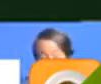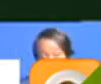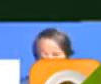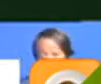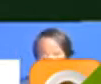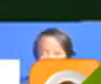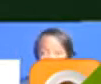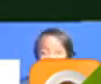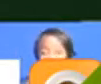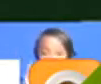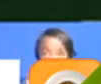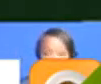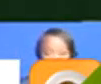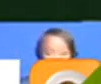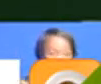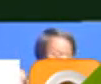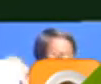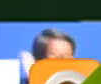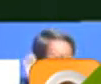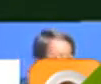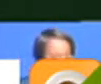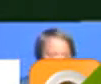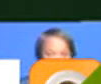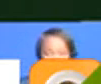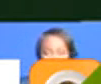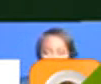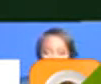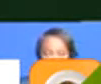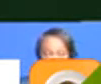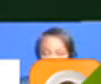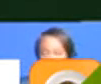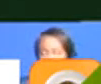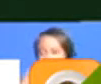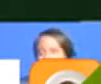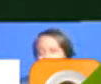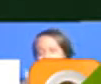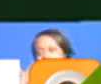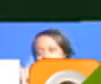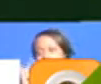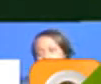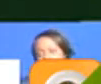obey those instructions from the people of Kenya.